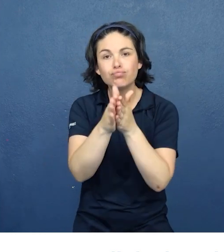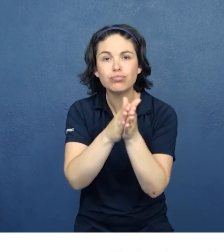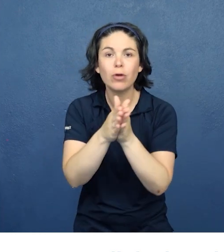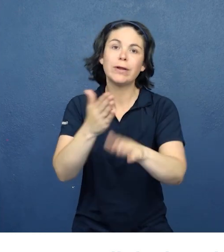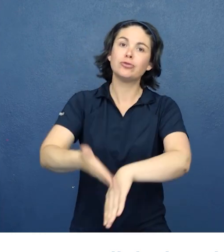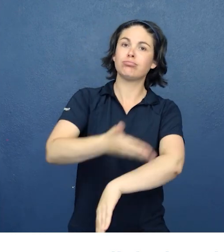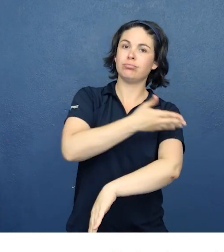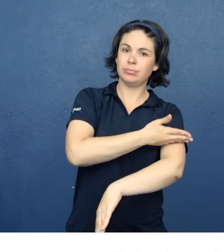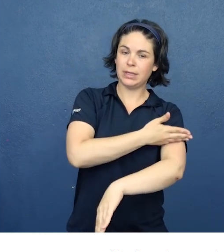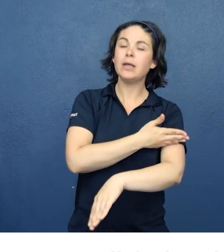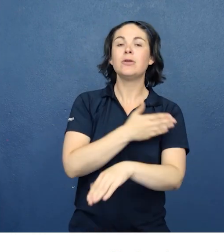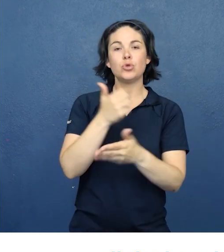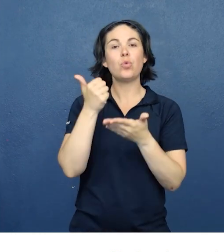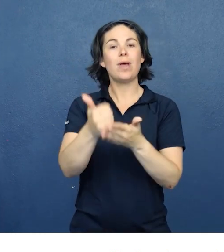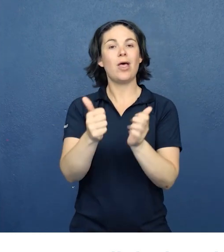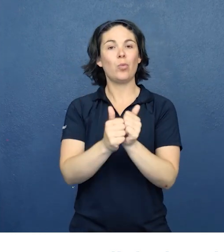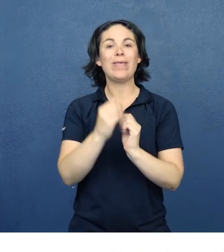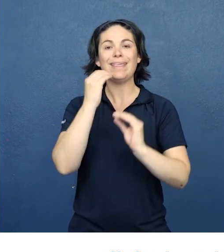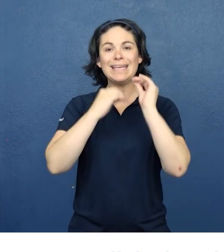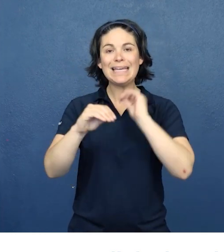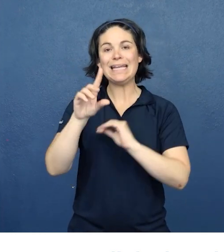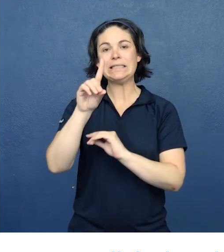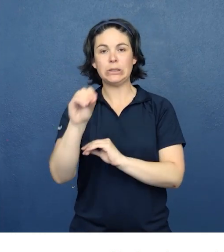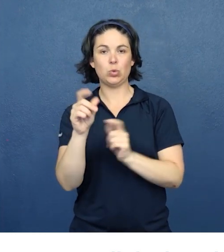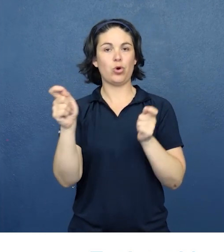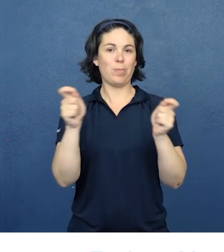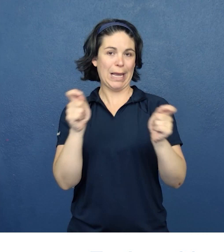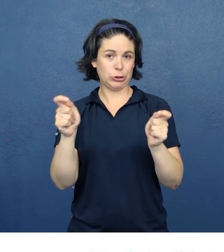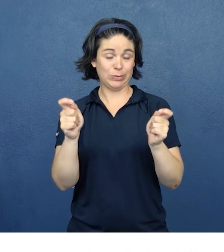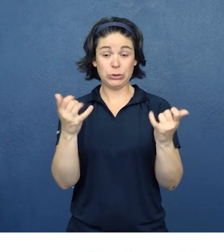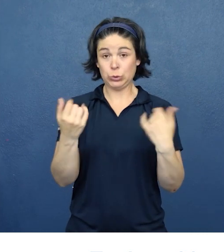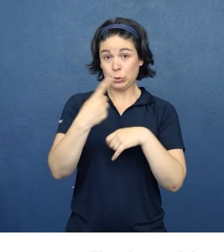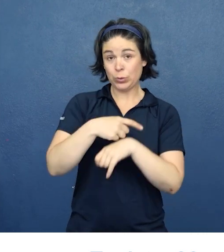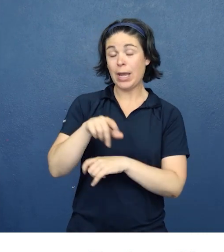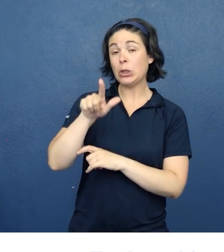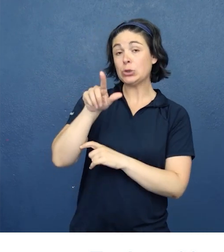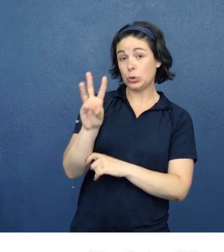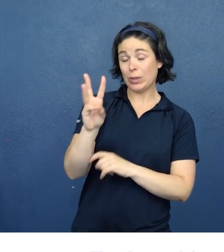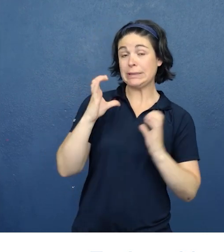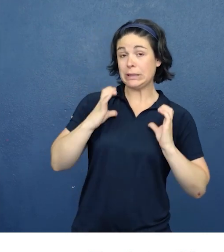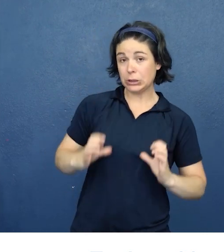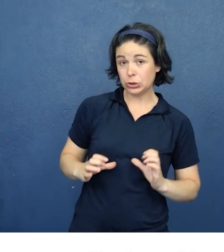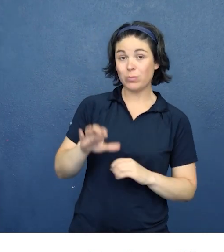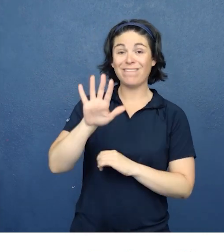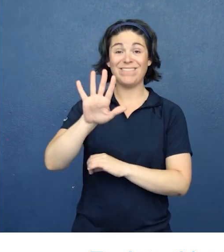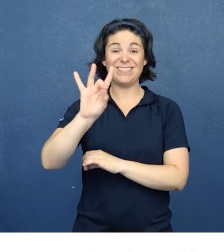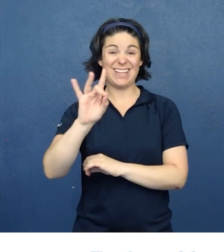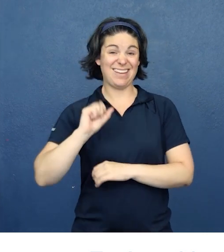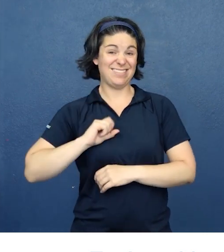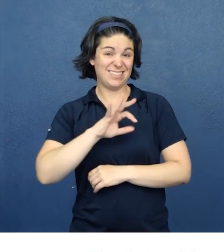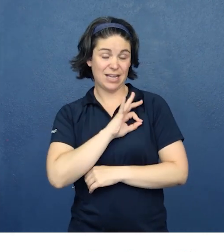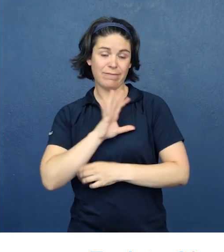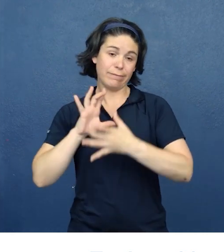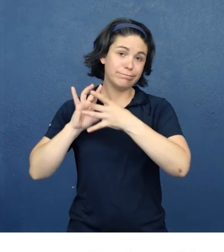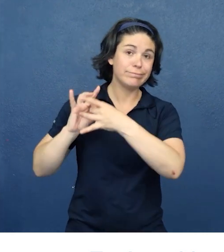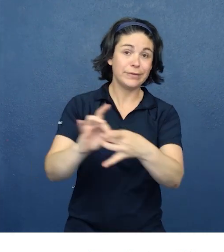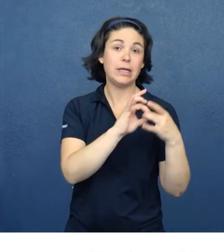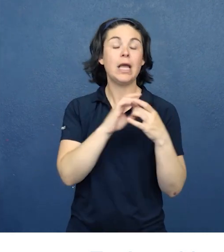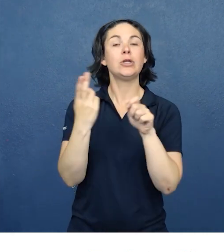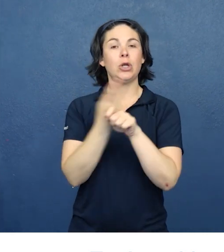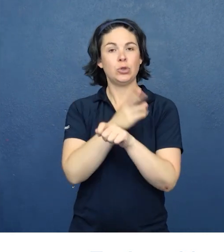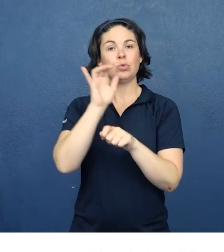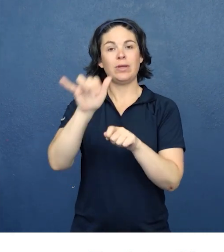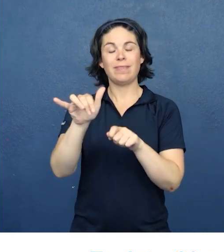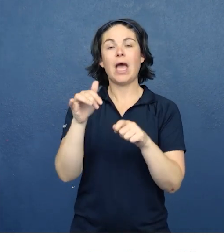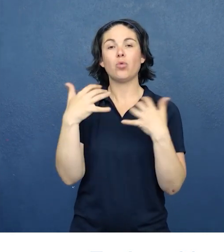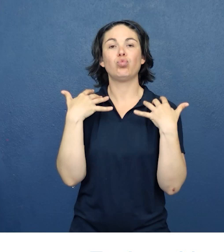enhancement, assisting with eating disorder management. To date, 26 consumers and 58 staff members have connected to the